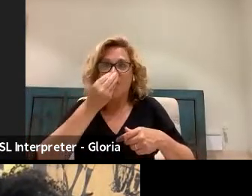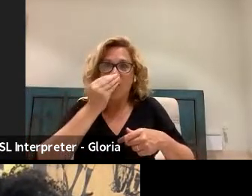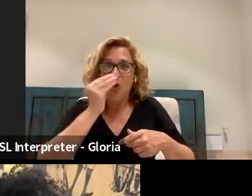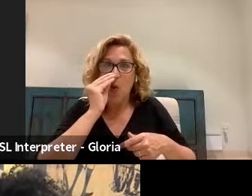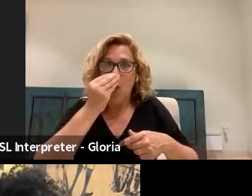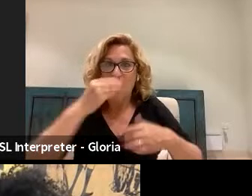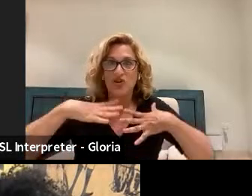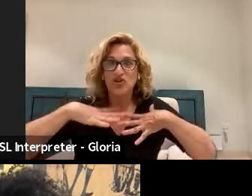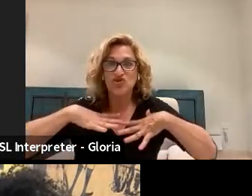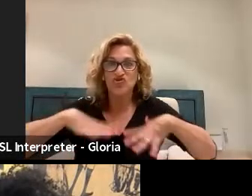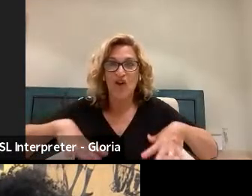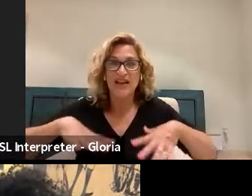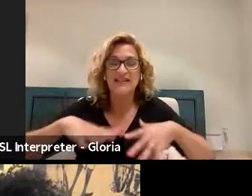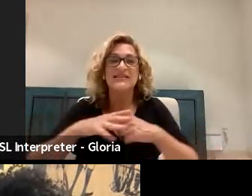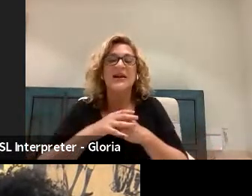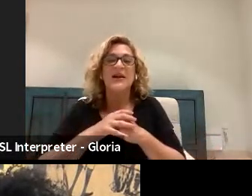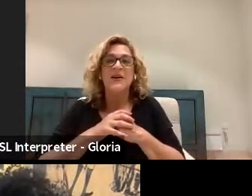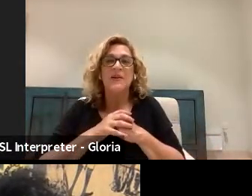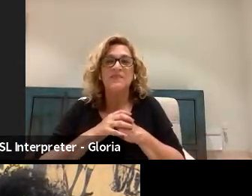dress.